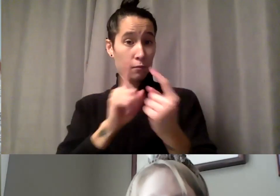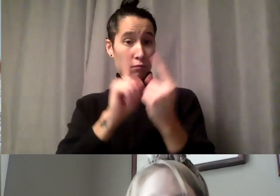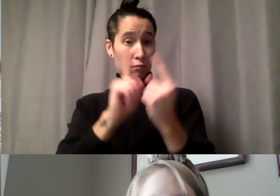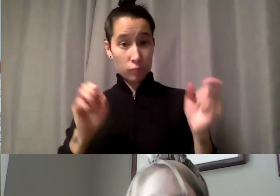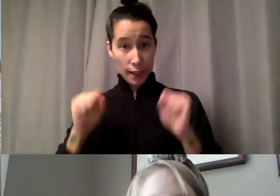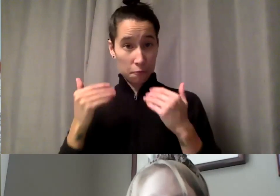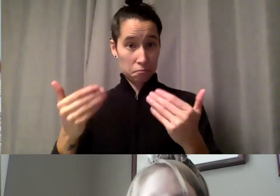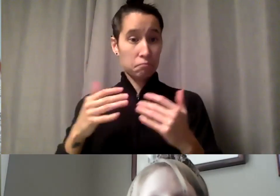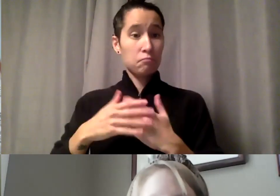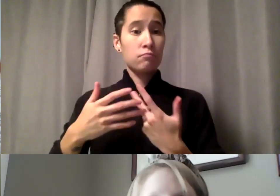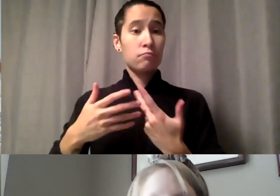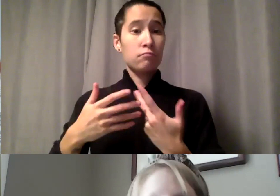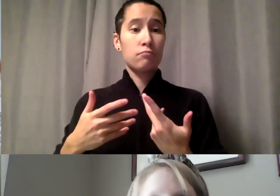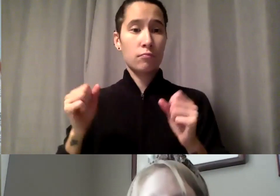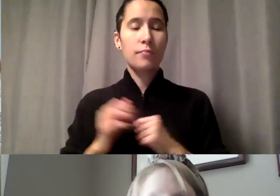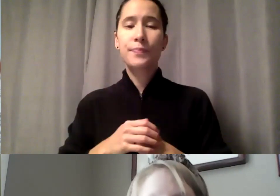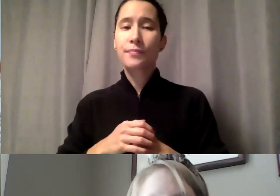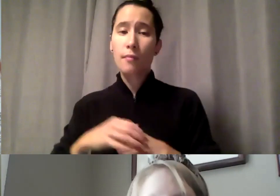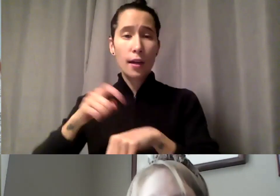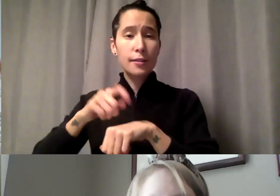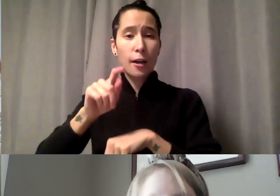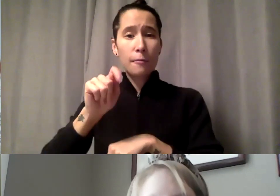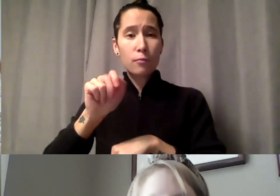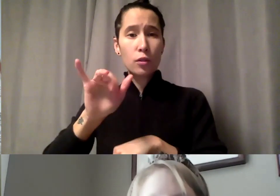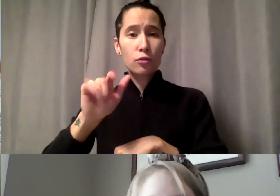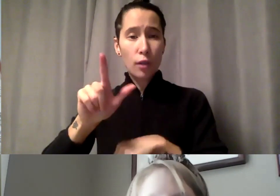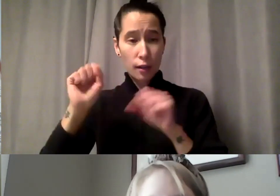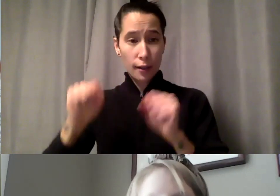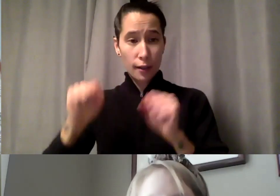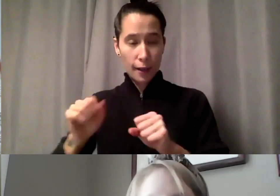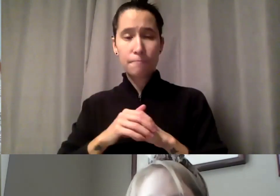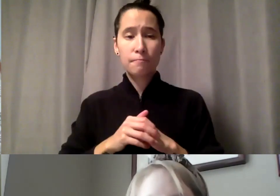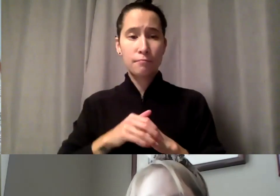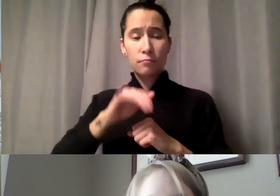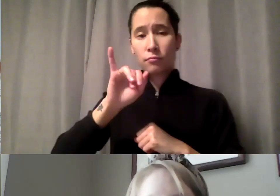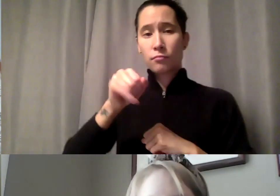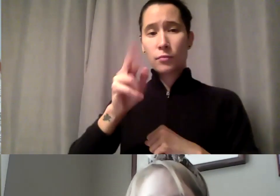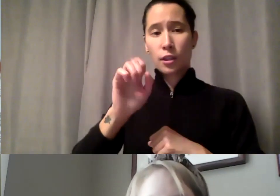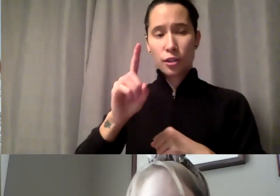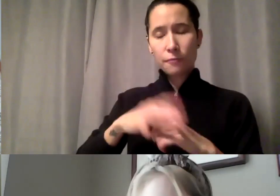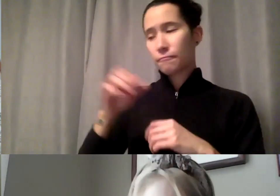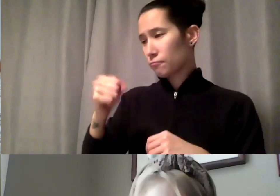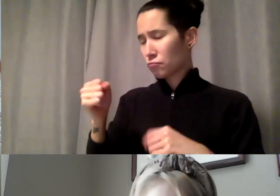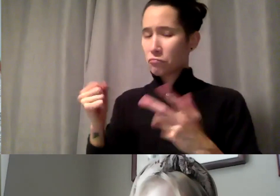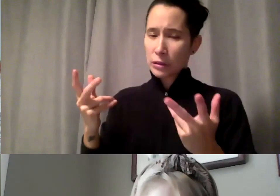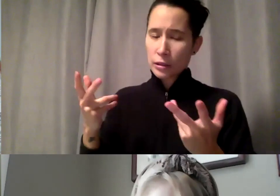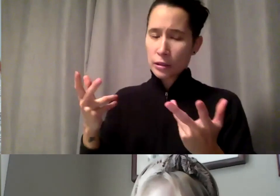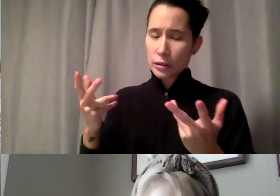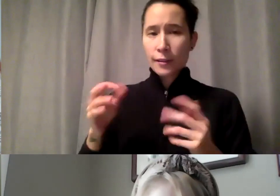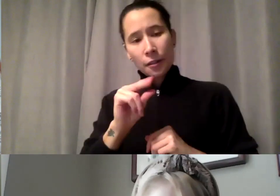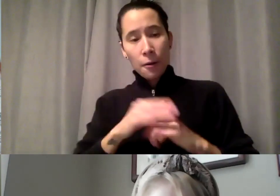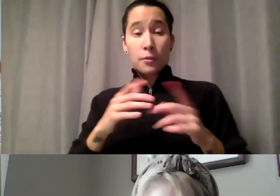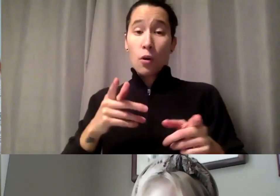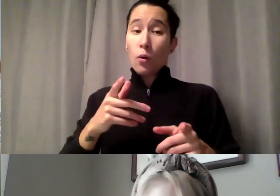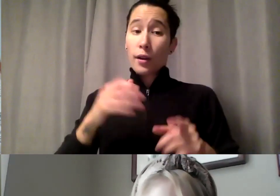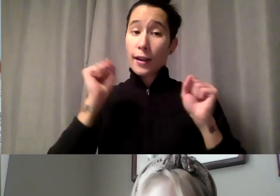As a training activity, yes, but is bringing together more people than are necessary, no. So a good example Yes, you could